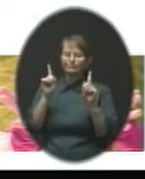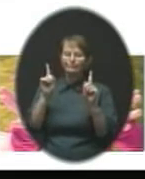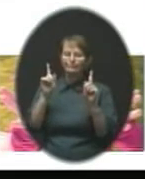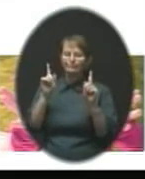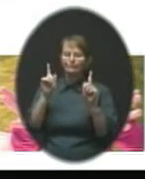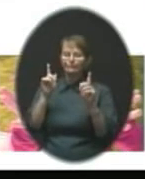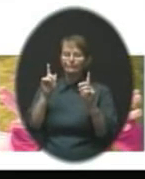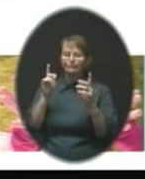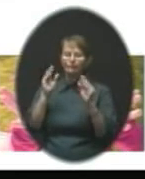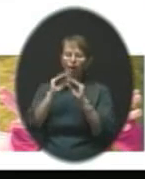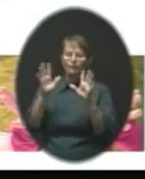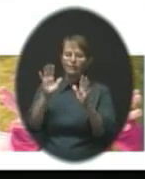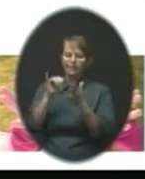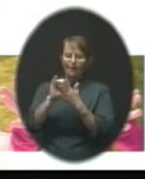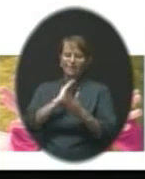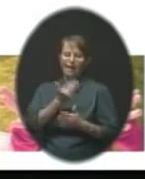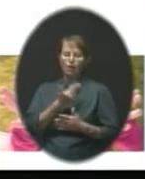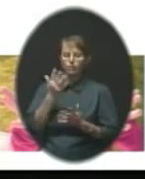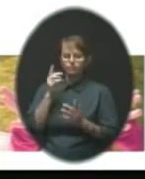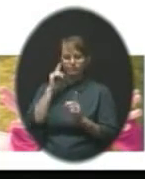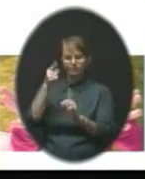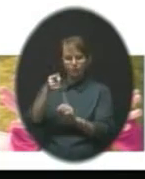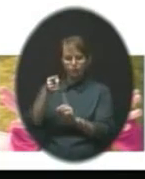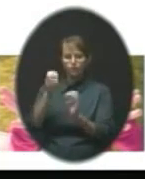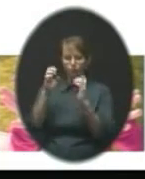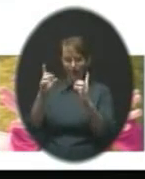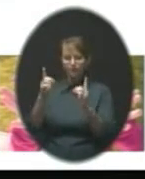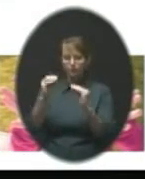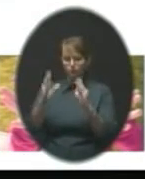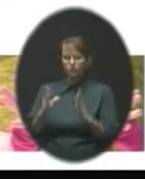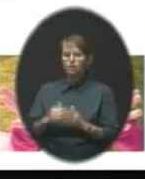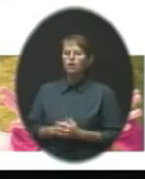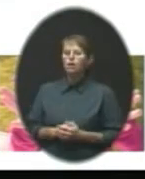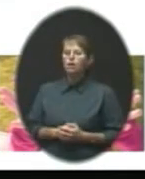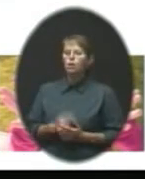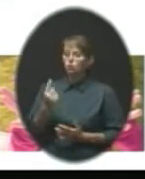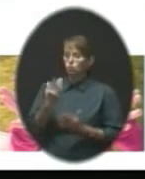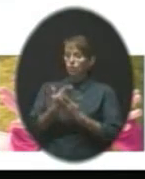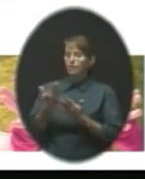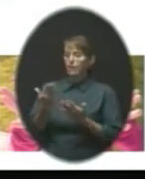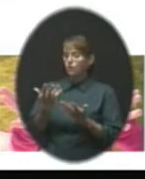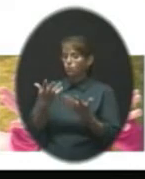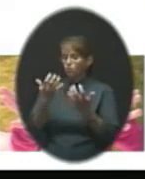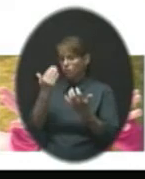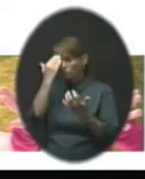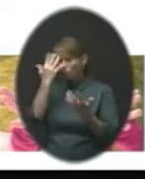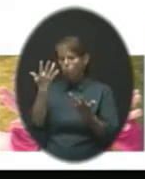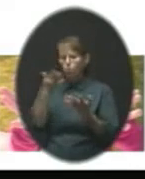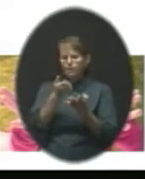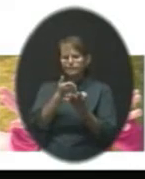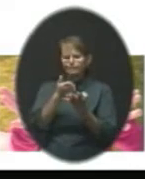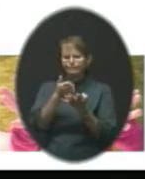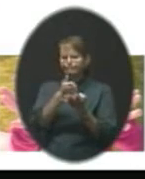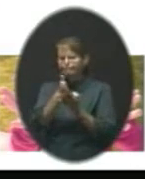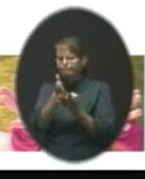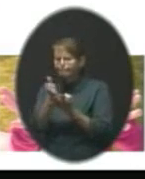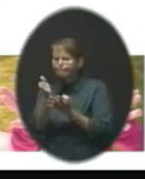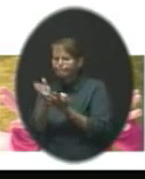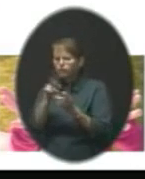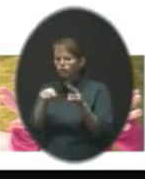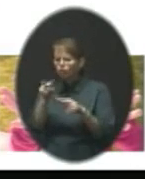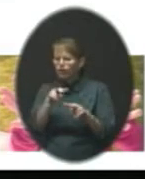One of the things that we did is we looked at what were the areas that we were going to look at when we looked at the